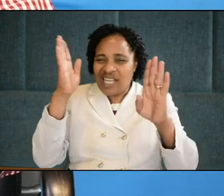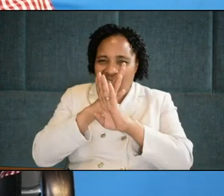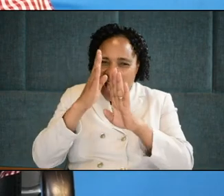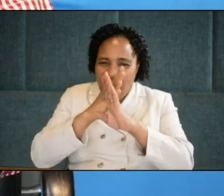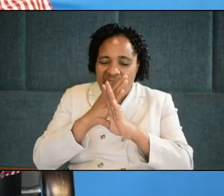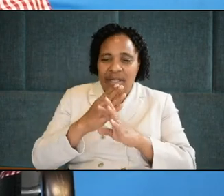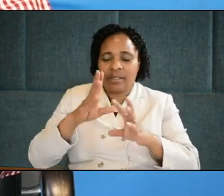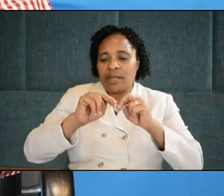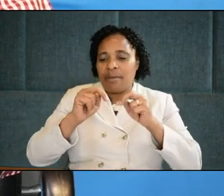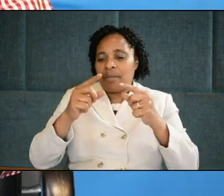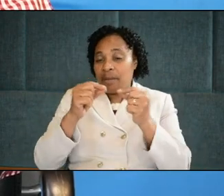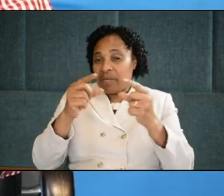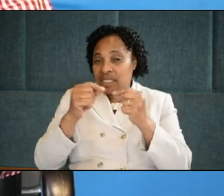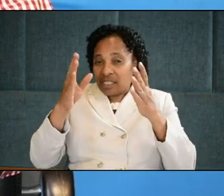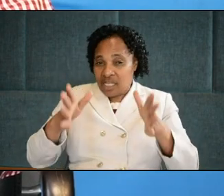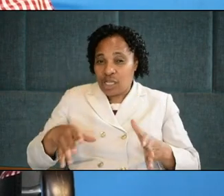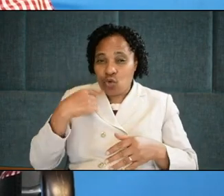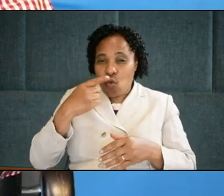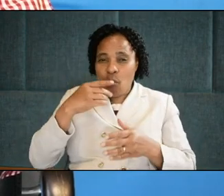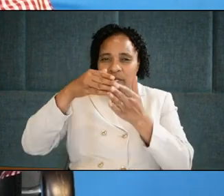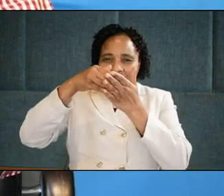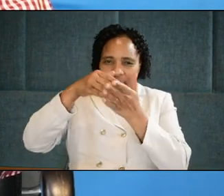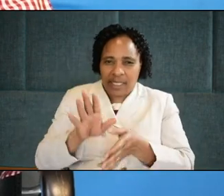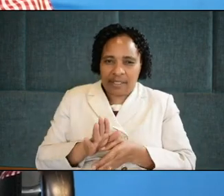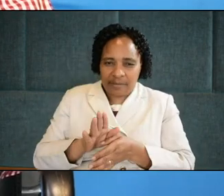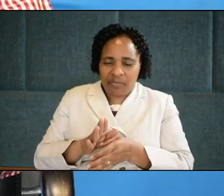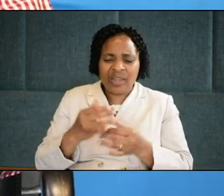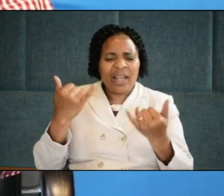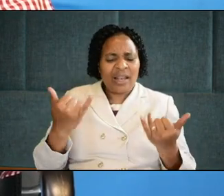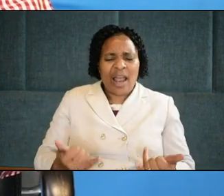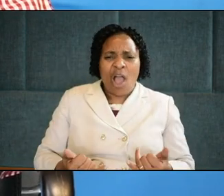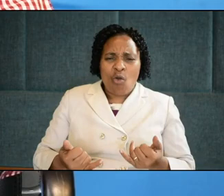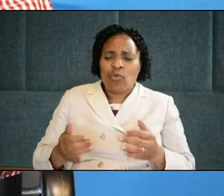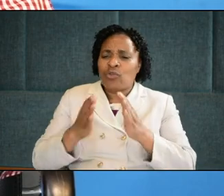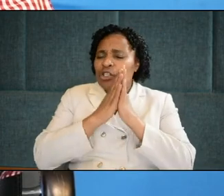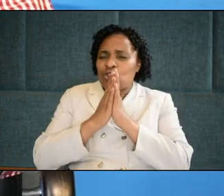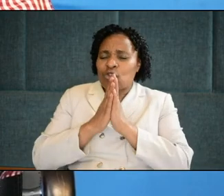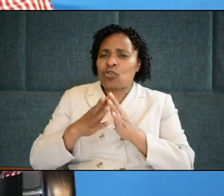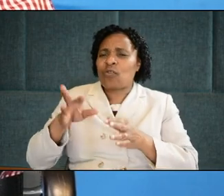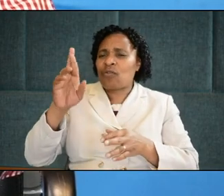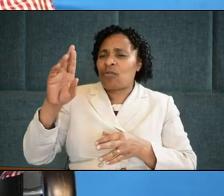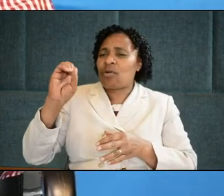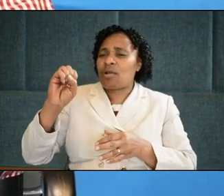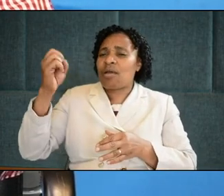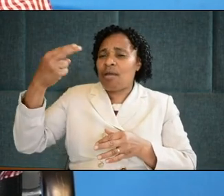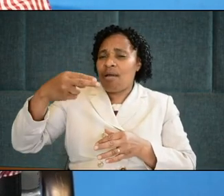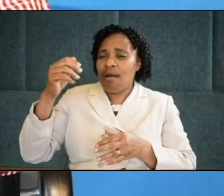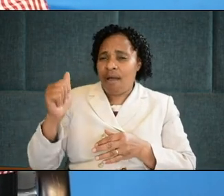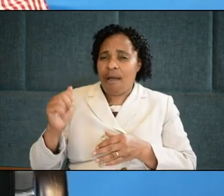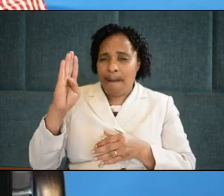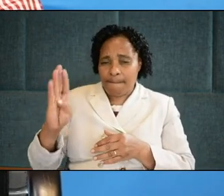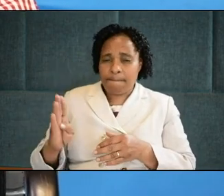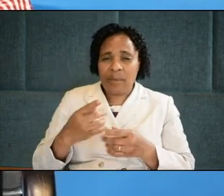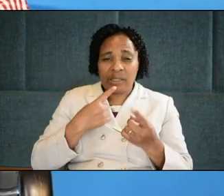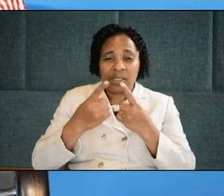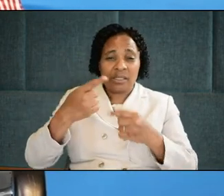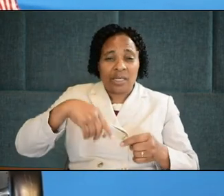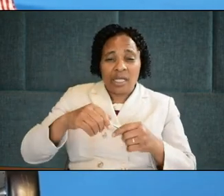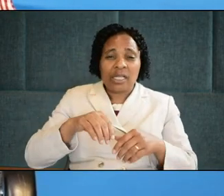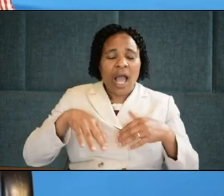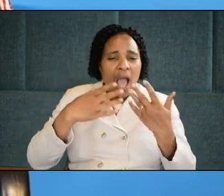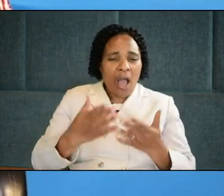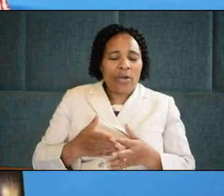whom we sent. The story of Rahab is the story that tells us how the Israelites